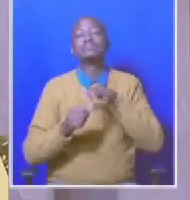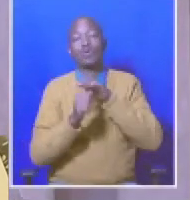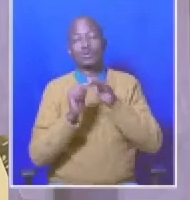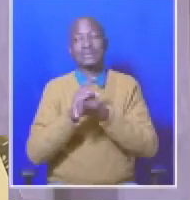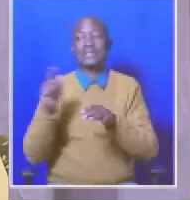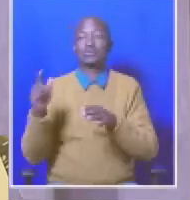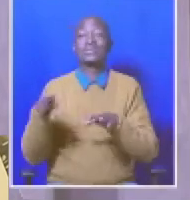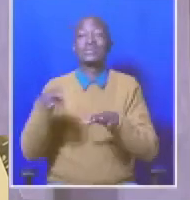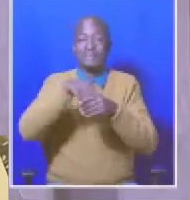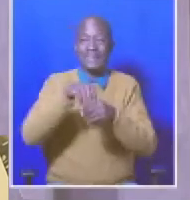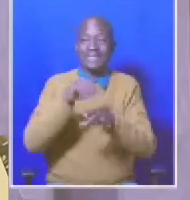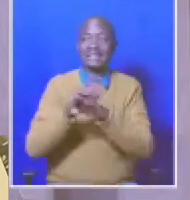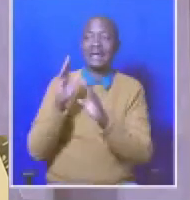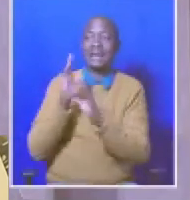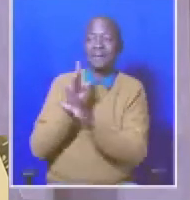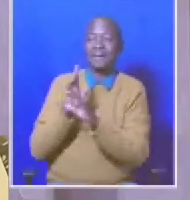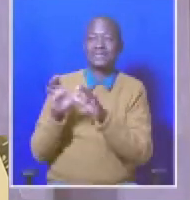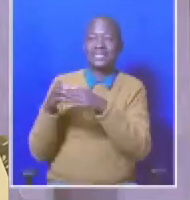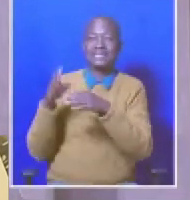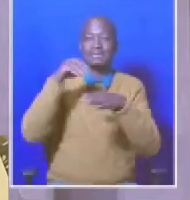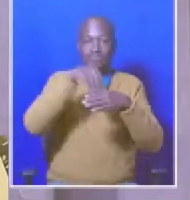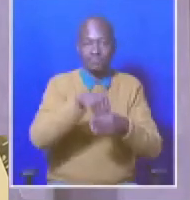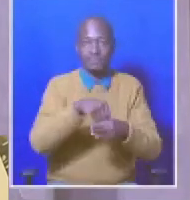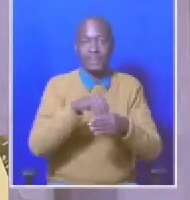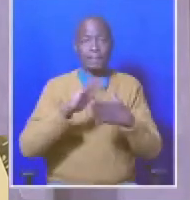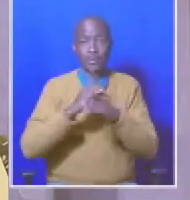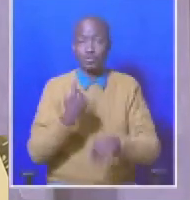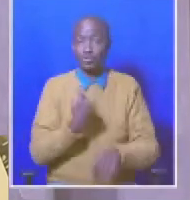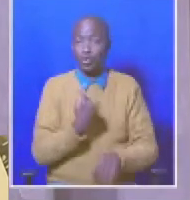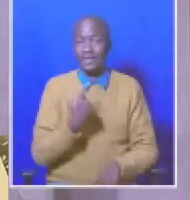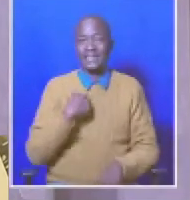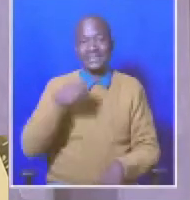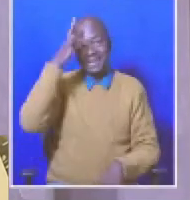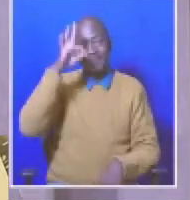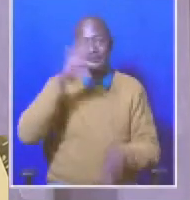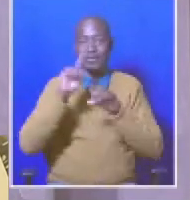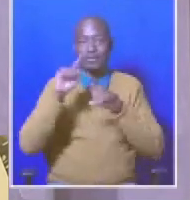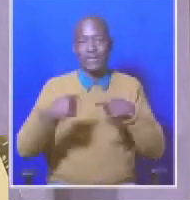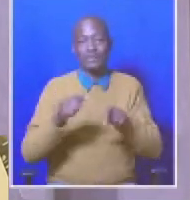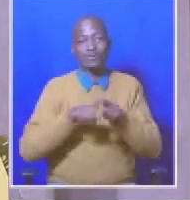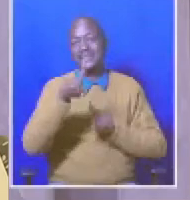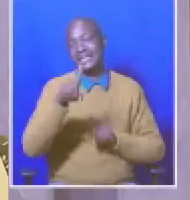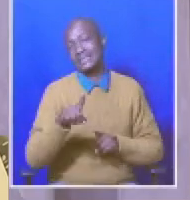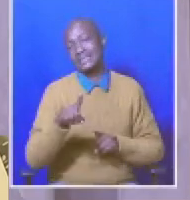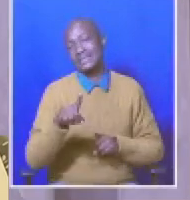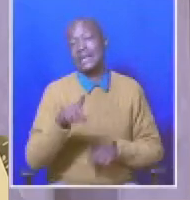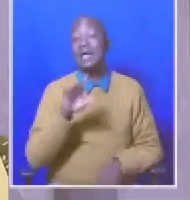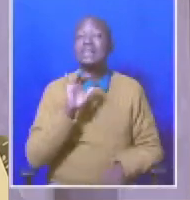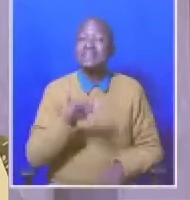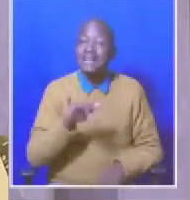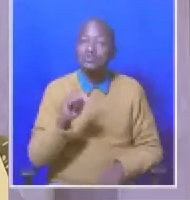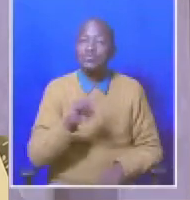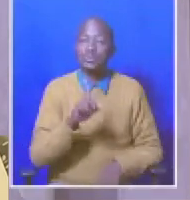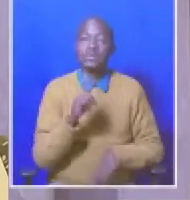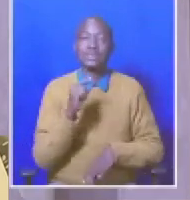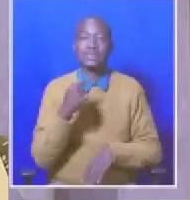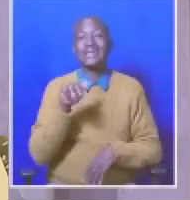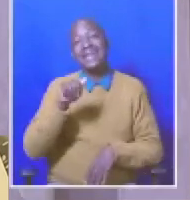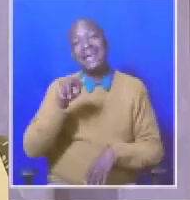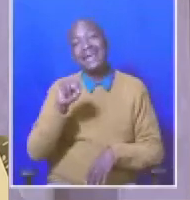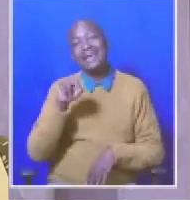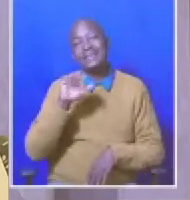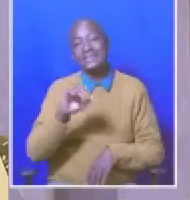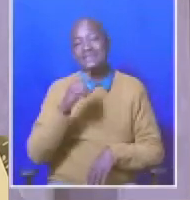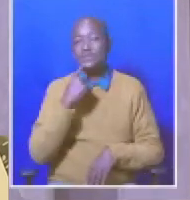on board, because government alone will not succeed. So that was really what we were saying, that let's not